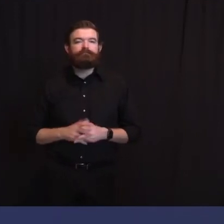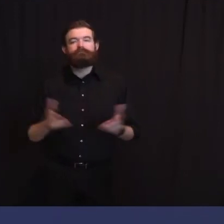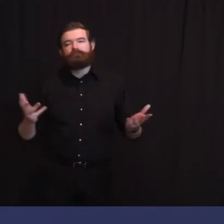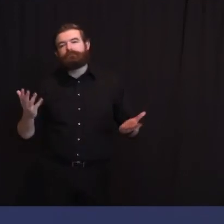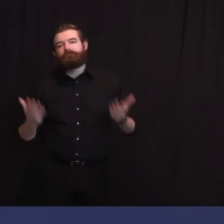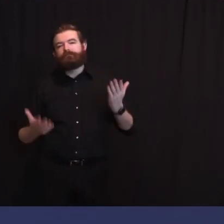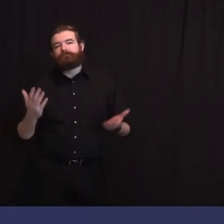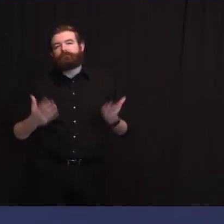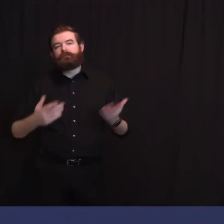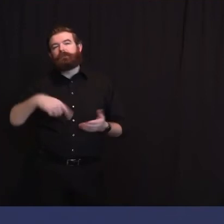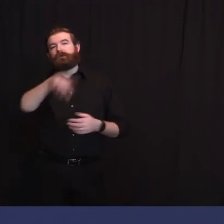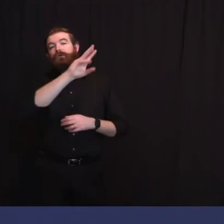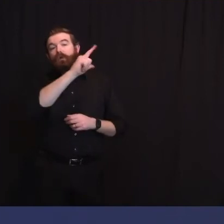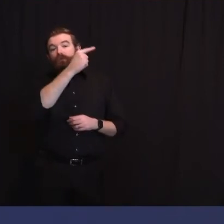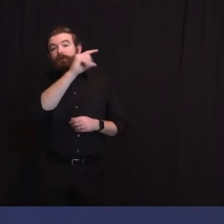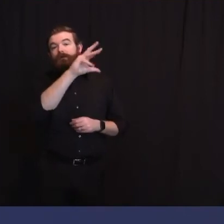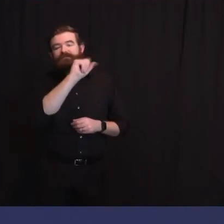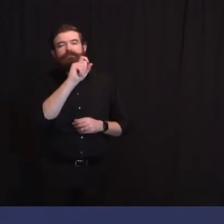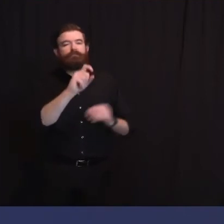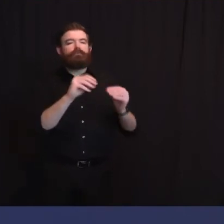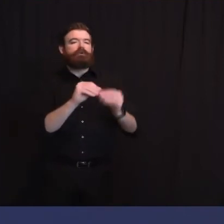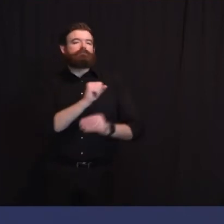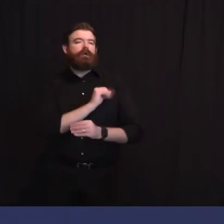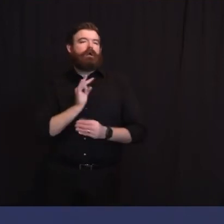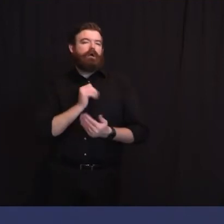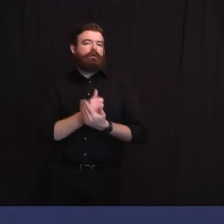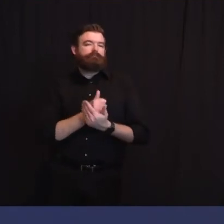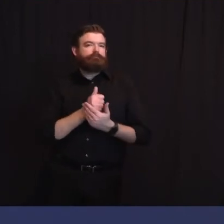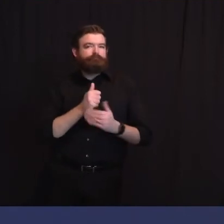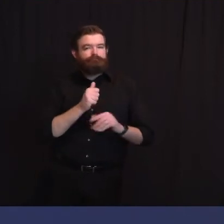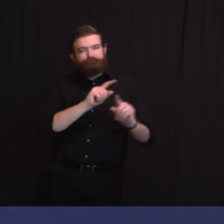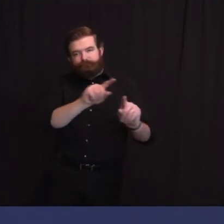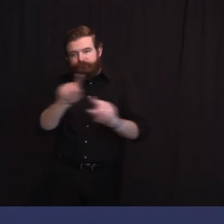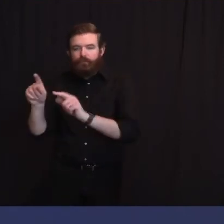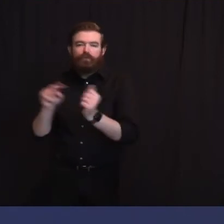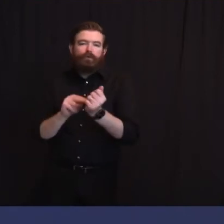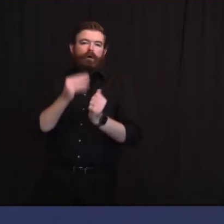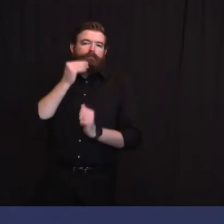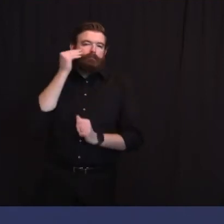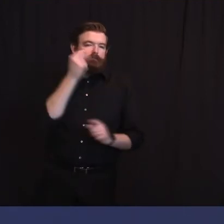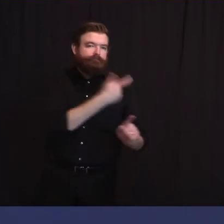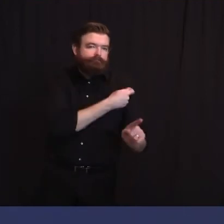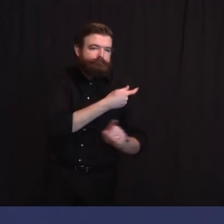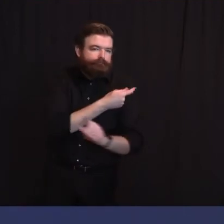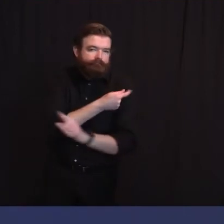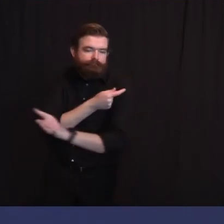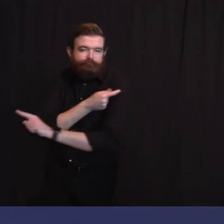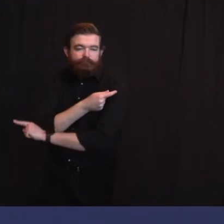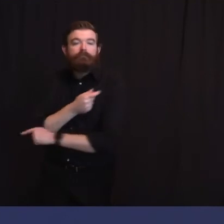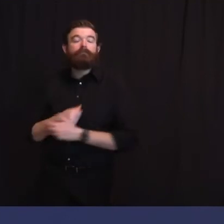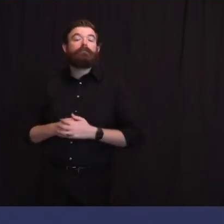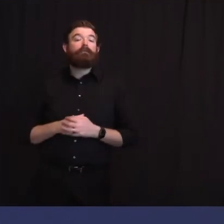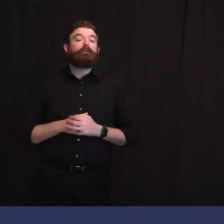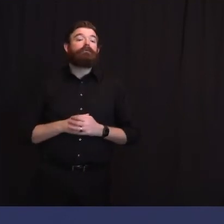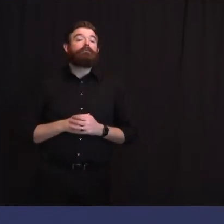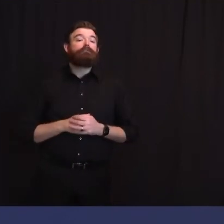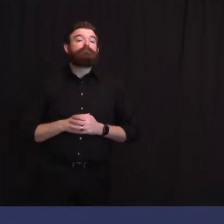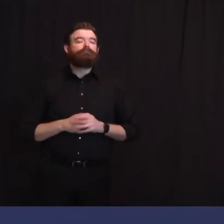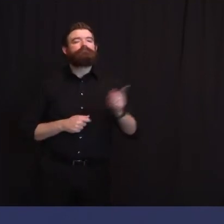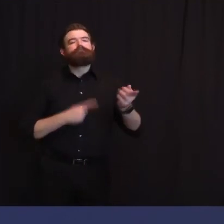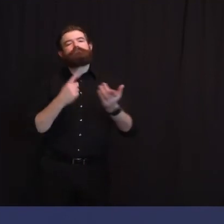it. I don't have any insight on Comcast other than to say, this is a time I think we all need to be giving each other a